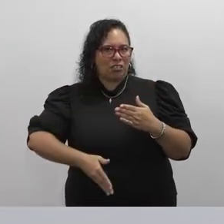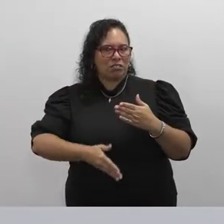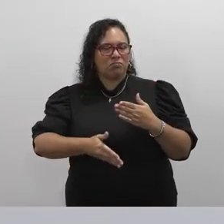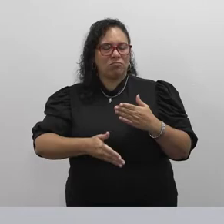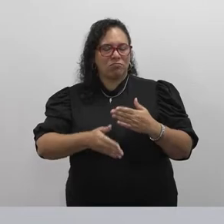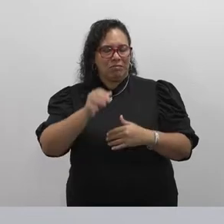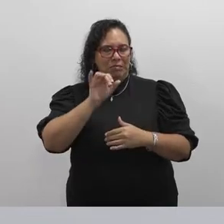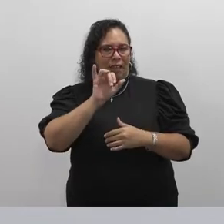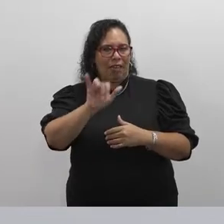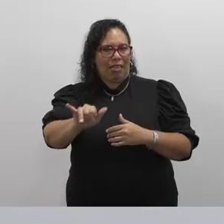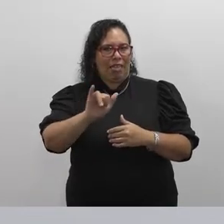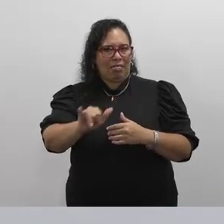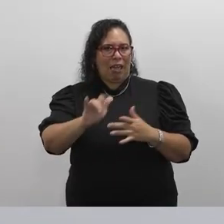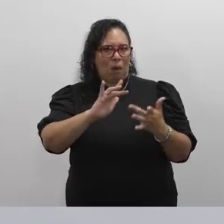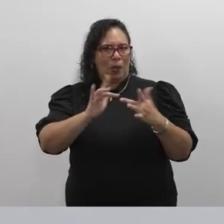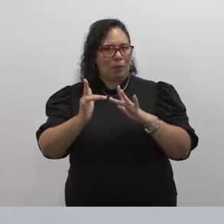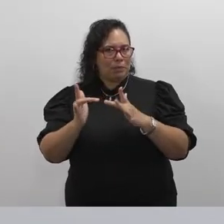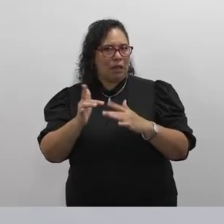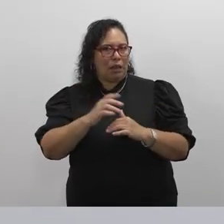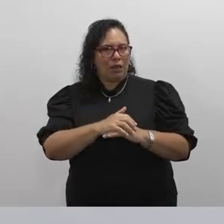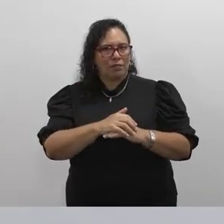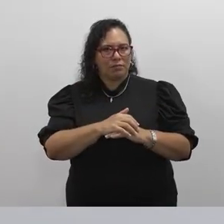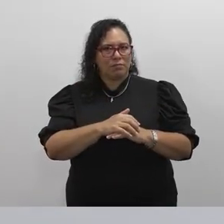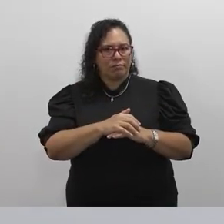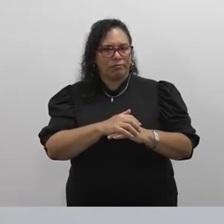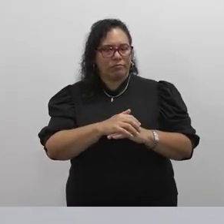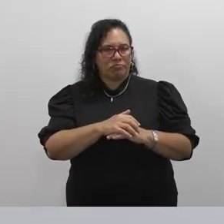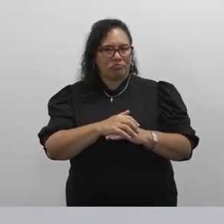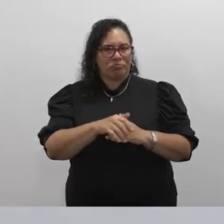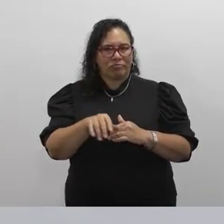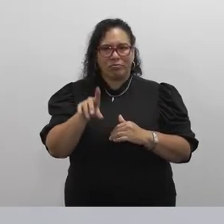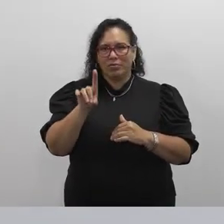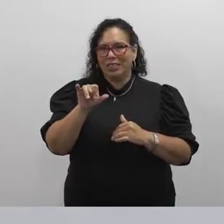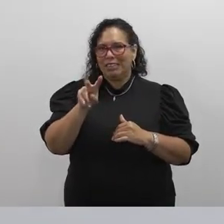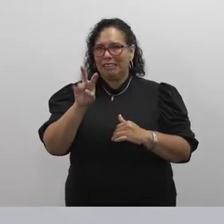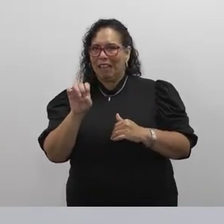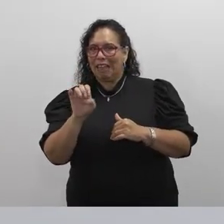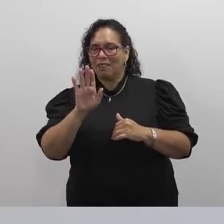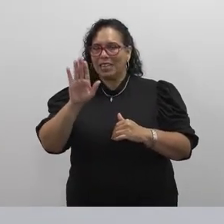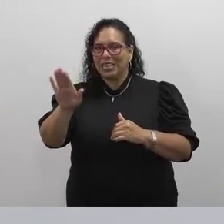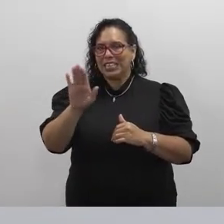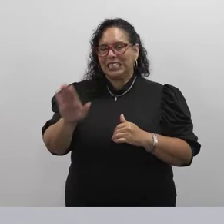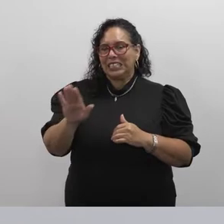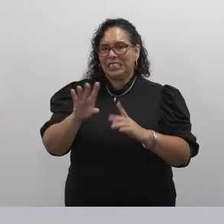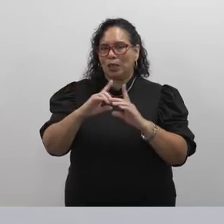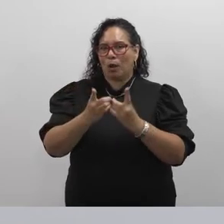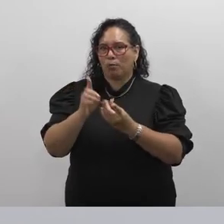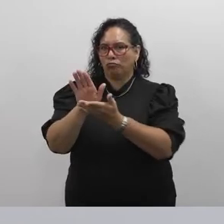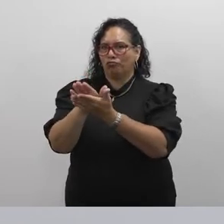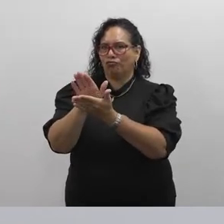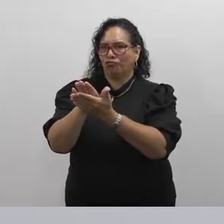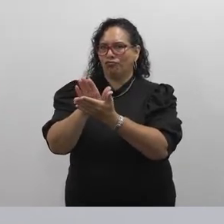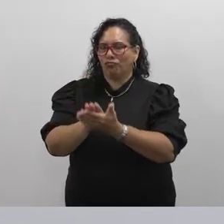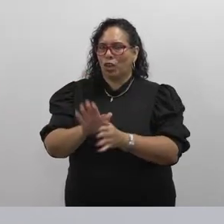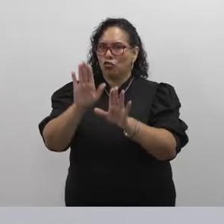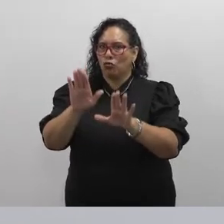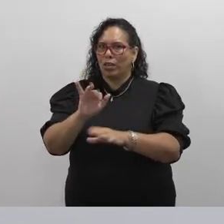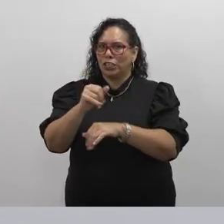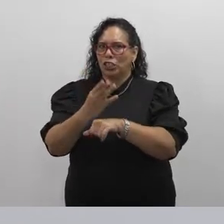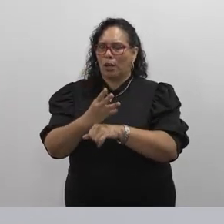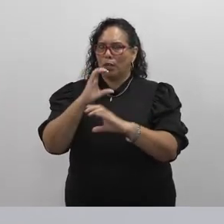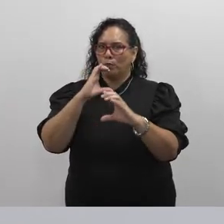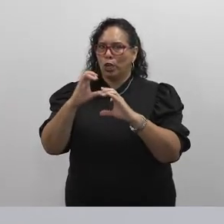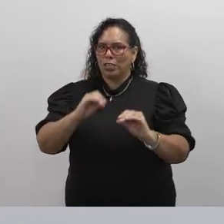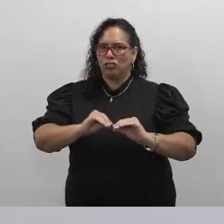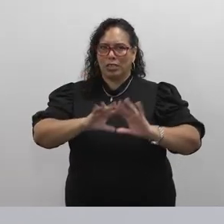in a website. I'll applaud Dave and his department. They do a great job in transparency and communication